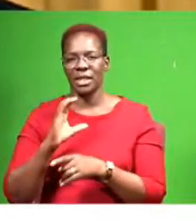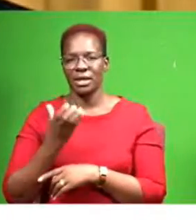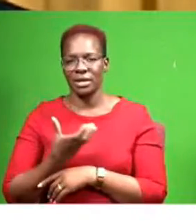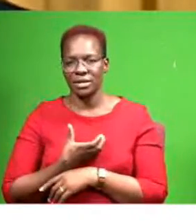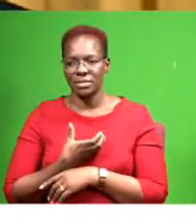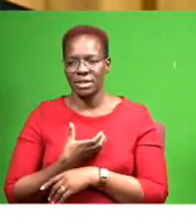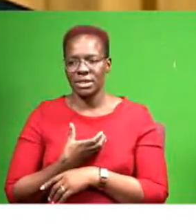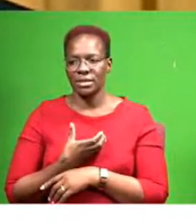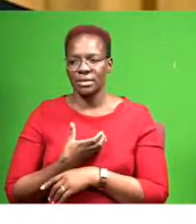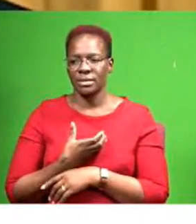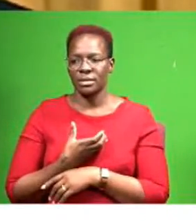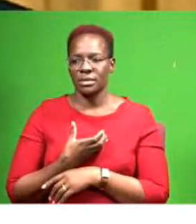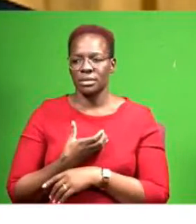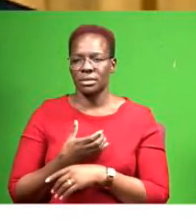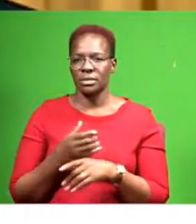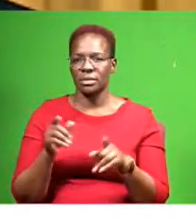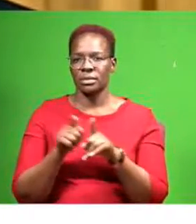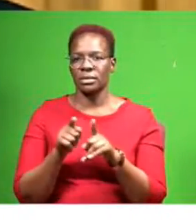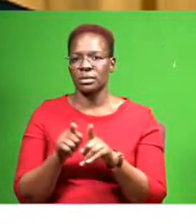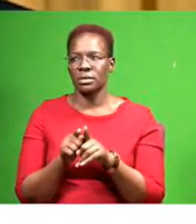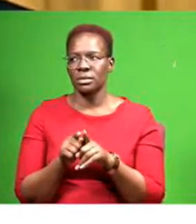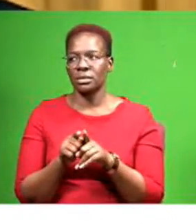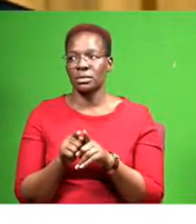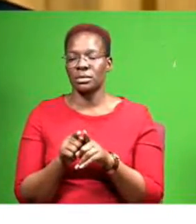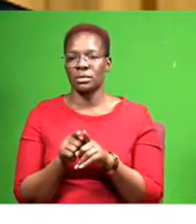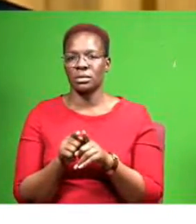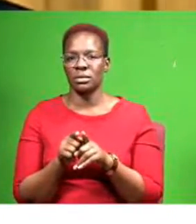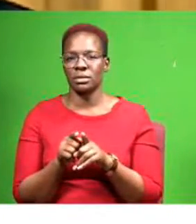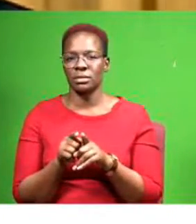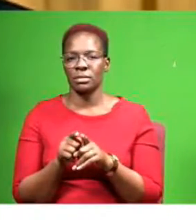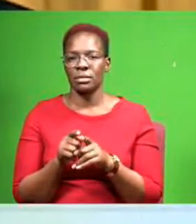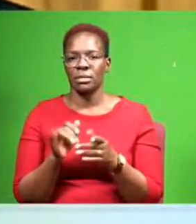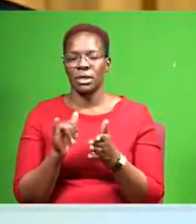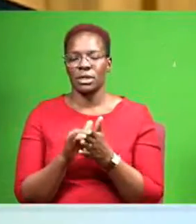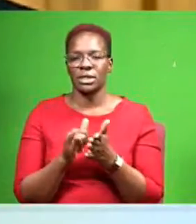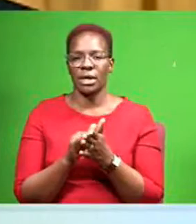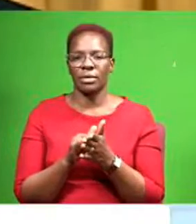not convincing at all and cannot pass.